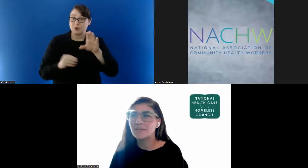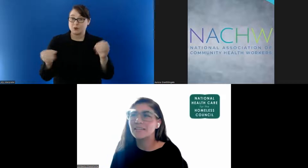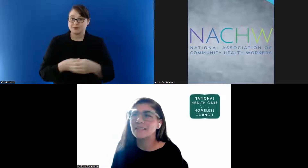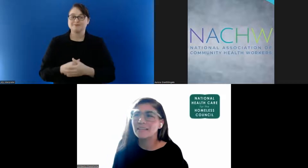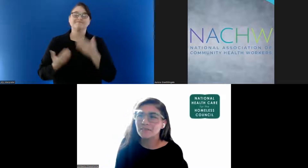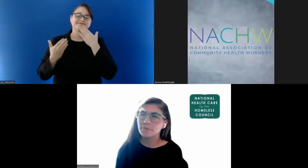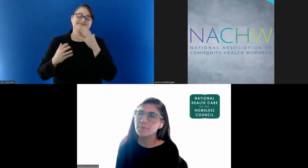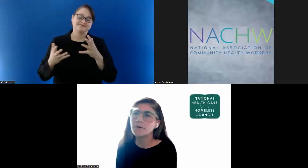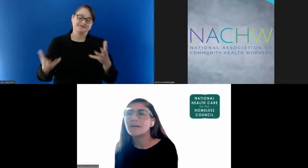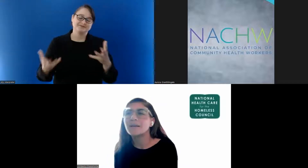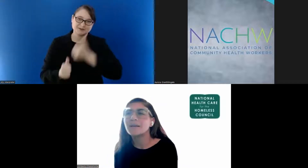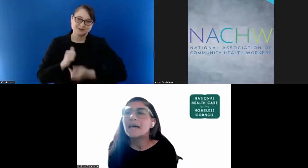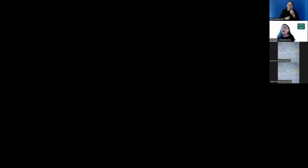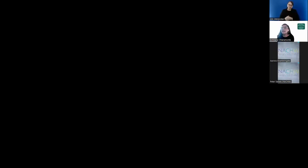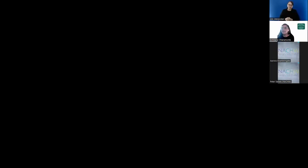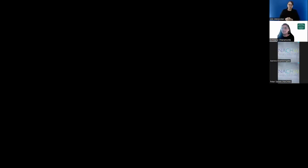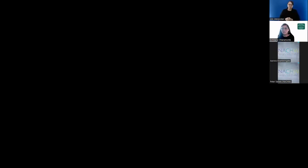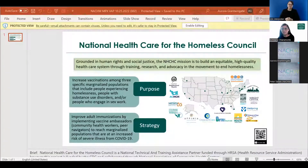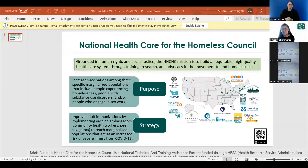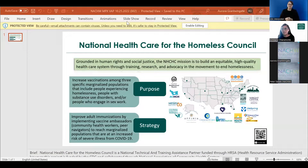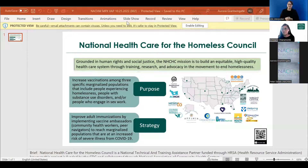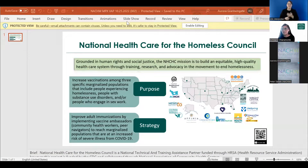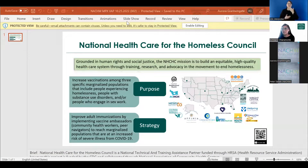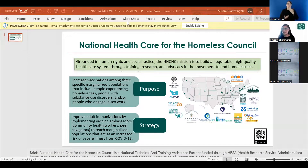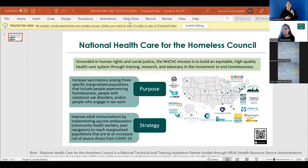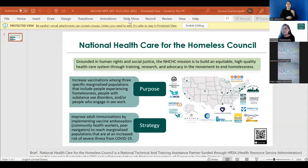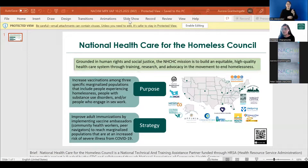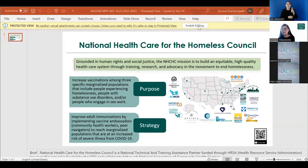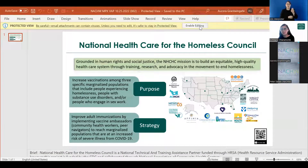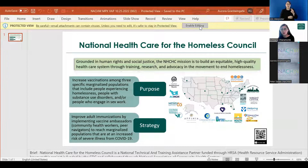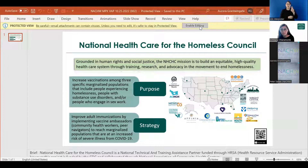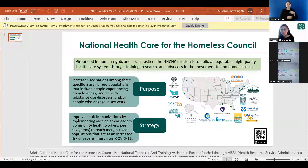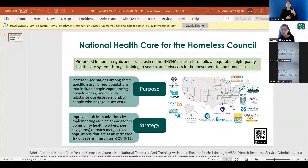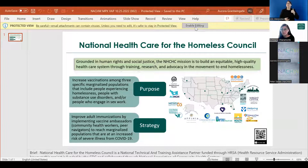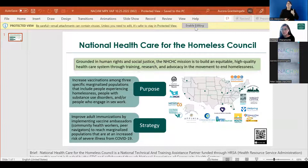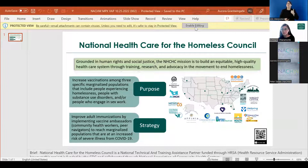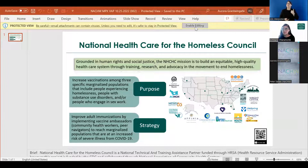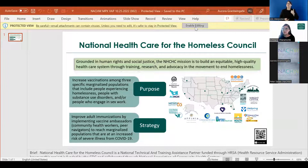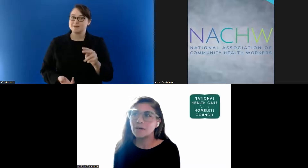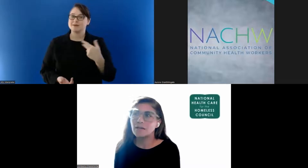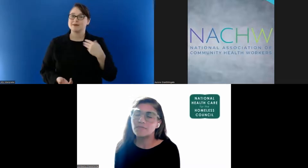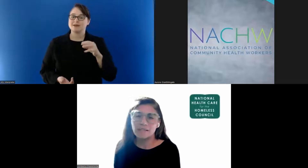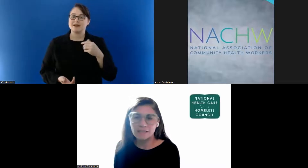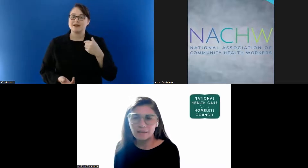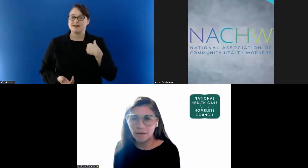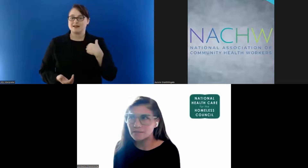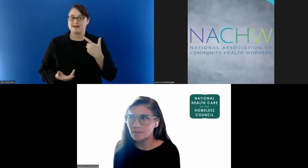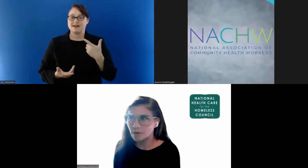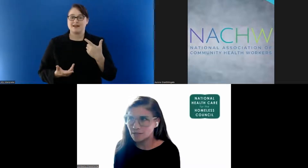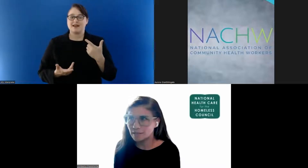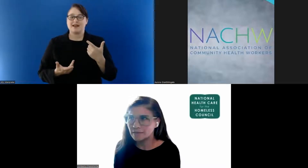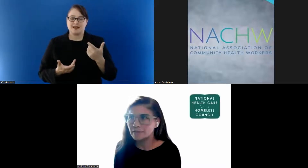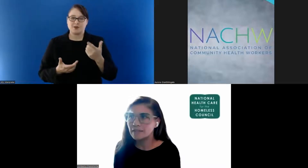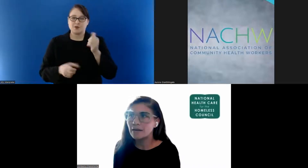much, everyone, and thank you, Aurora. Again, I'm Kim. I'm with the National Healthcare for the Homeless Council, and I work on our Vaccine